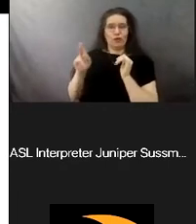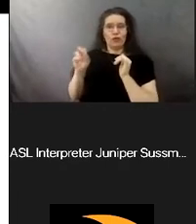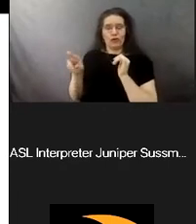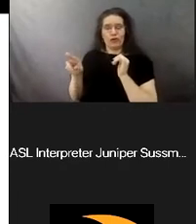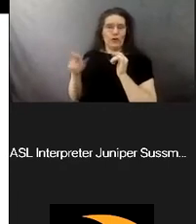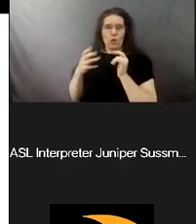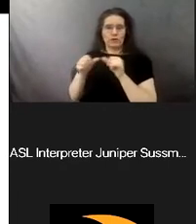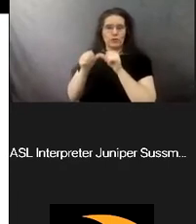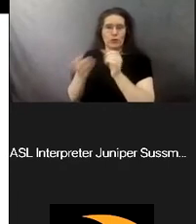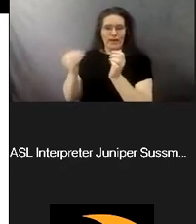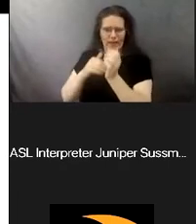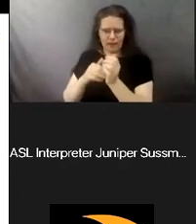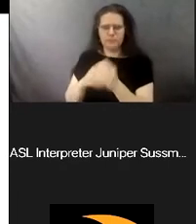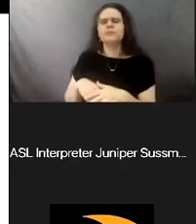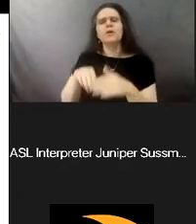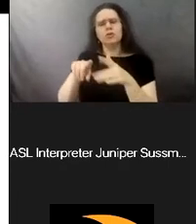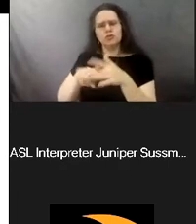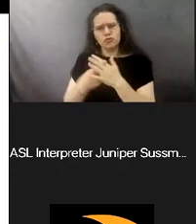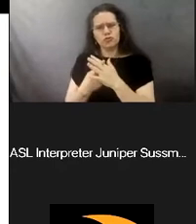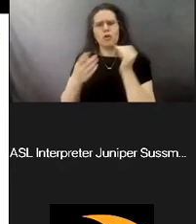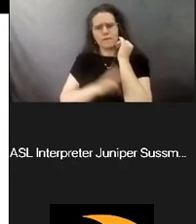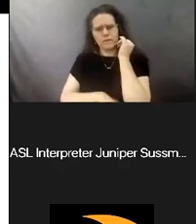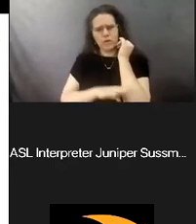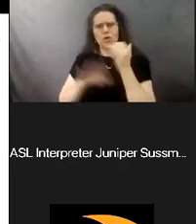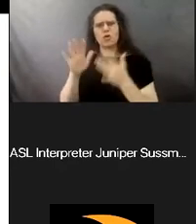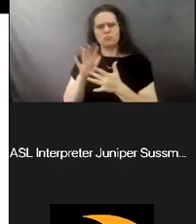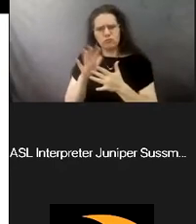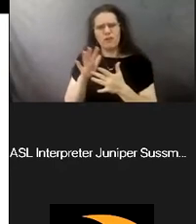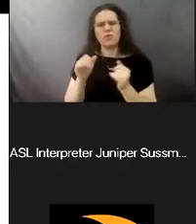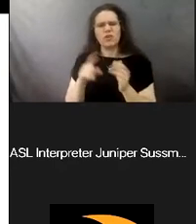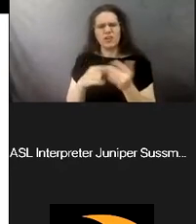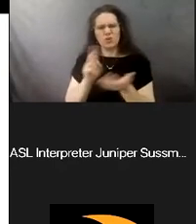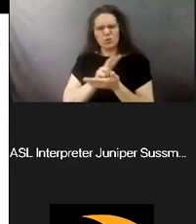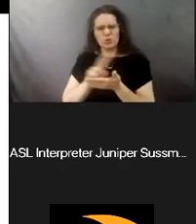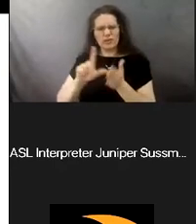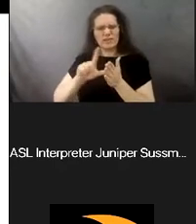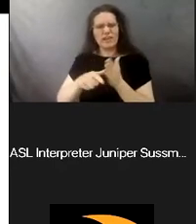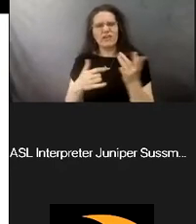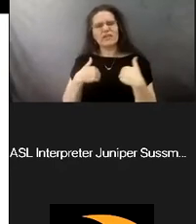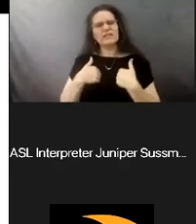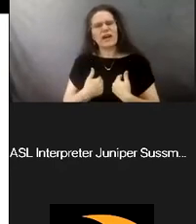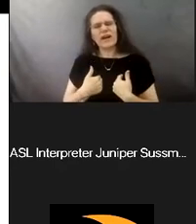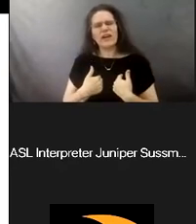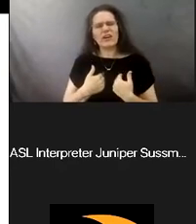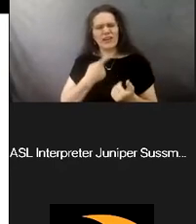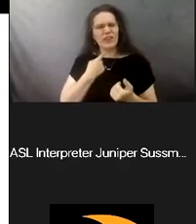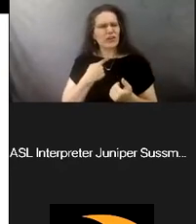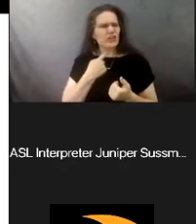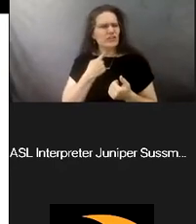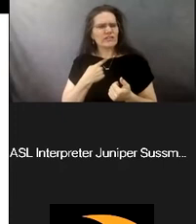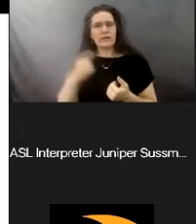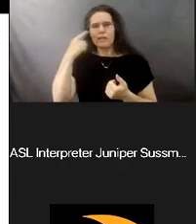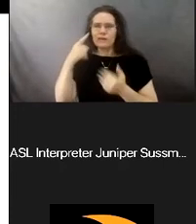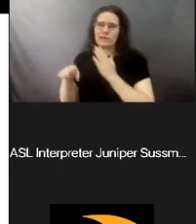fall semester, Tamara is feeling unusually fatigued and thirsty. Although she initially believes this is a result of her grueling soccer